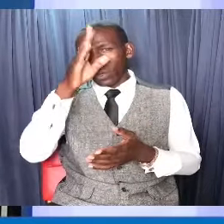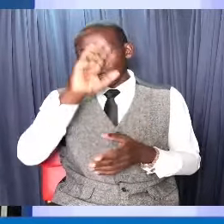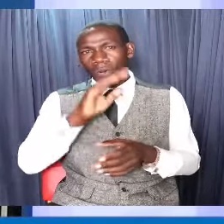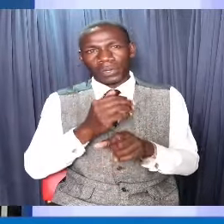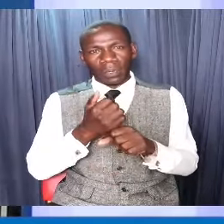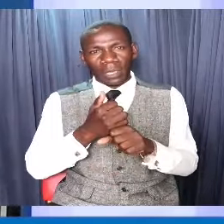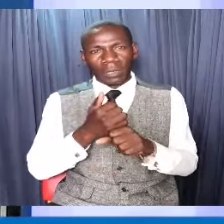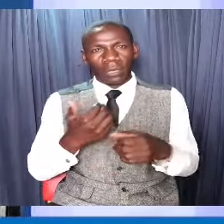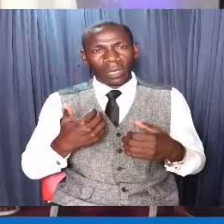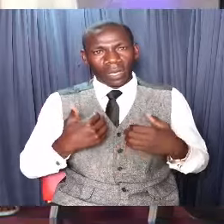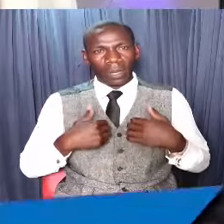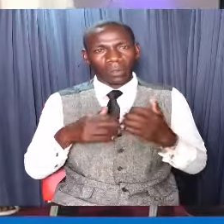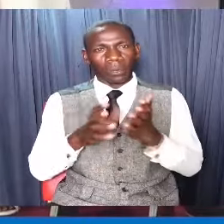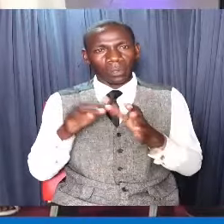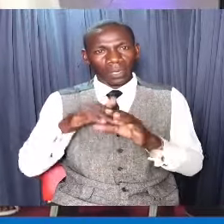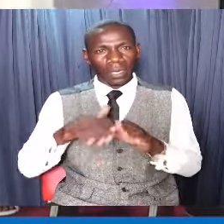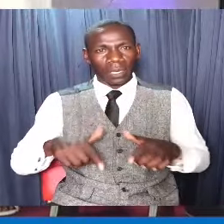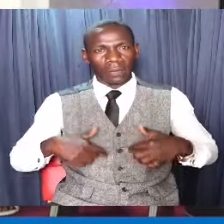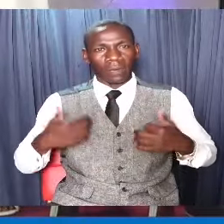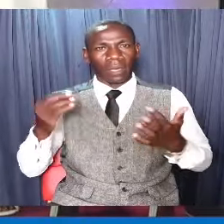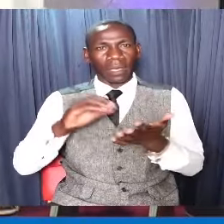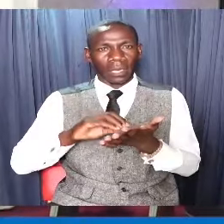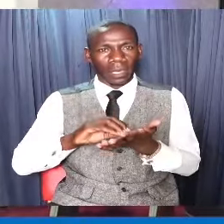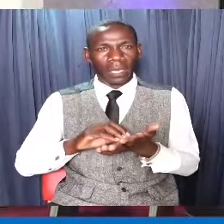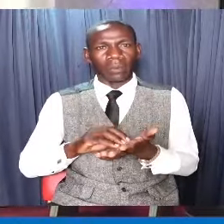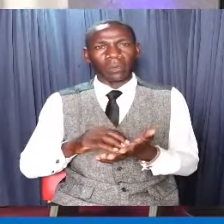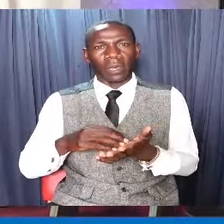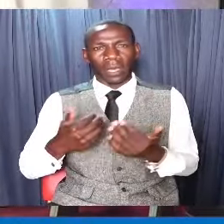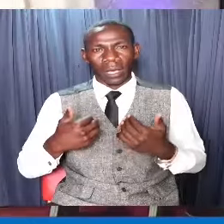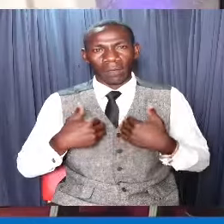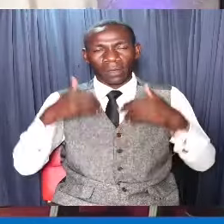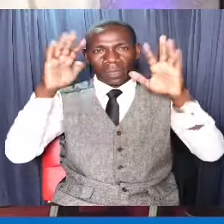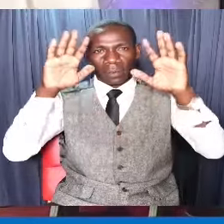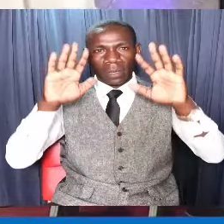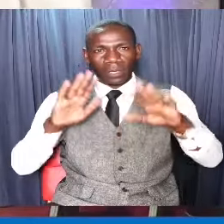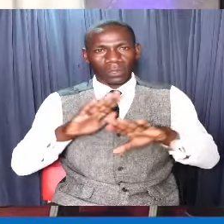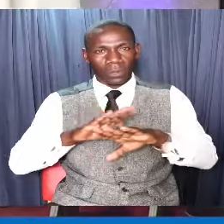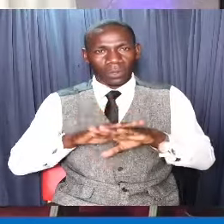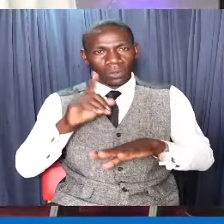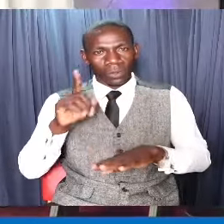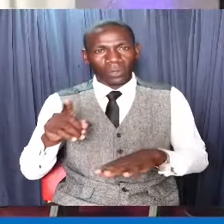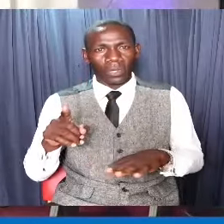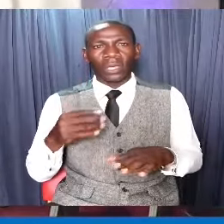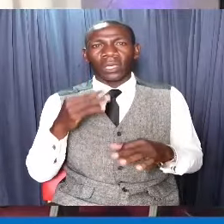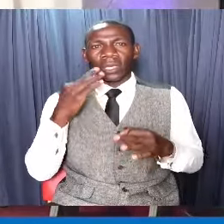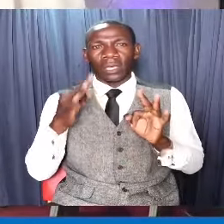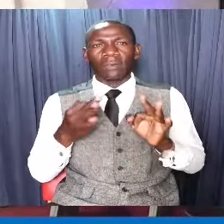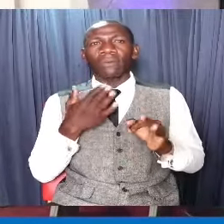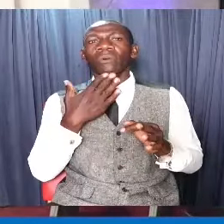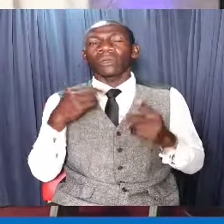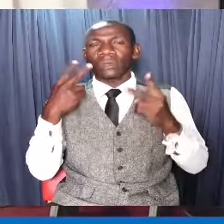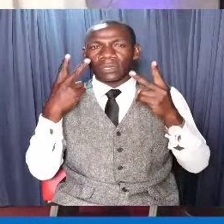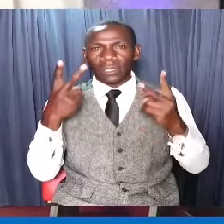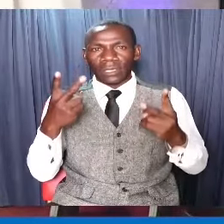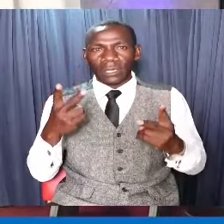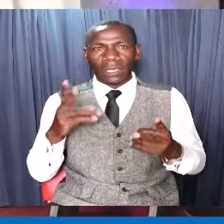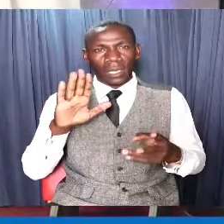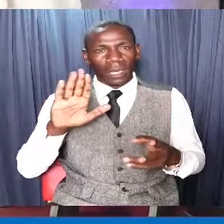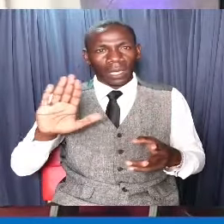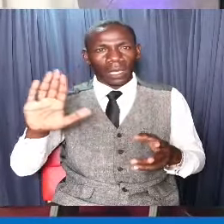He says when he grieves one. Tena atarehemu. Then he'll have compassion. Sasa ili ufikie rehema zake. For you to get to